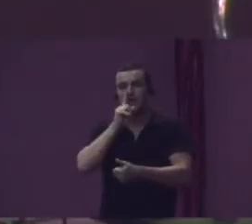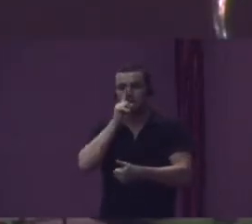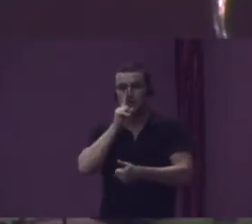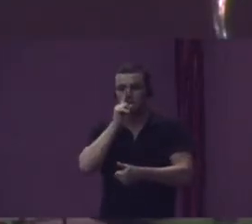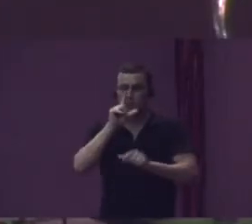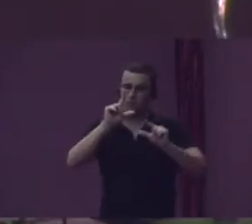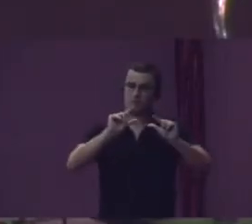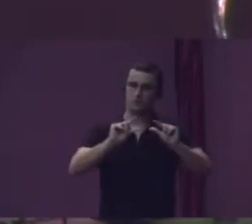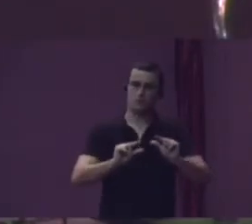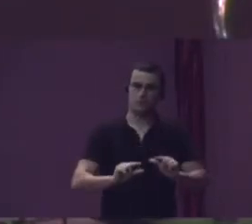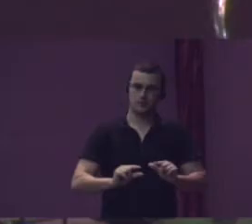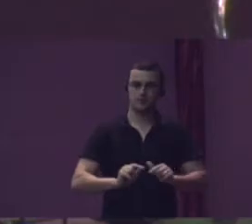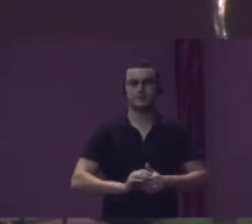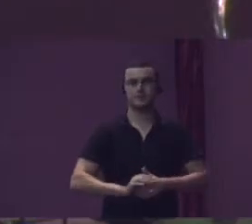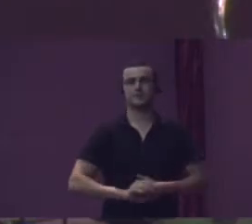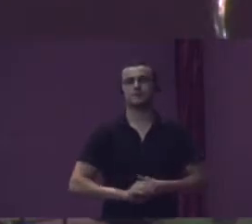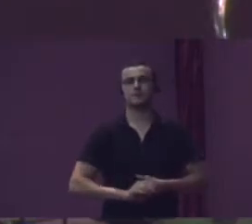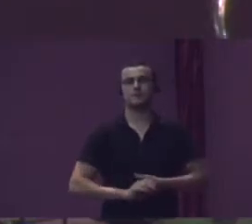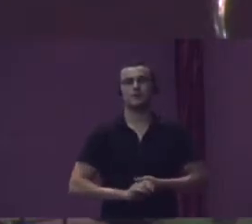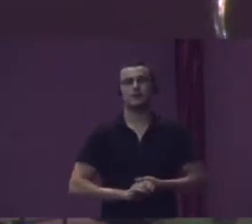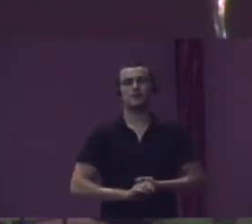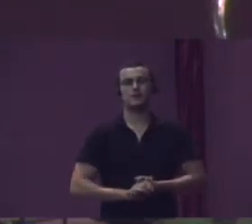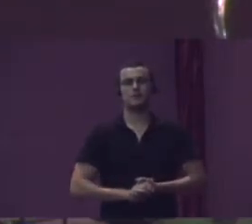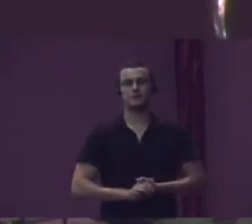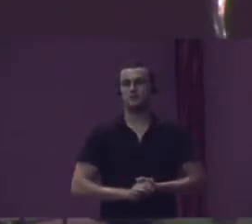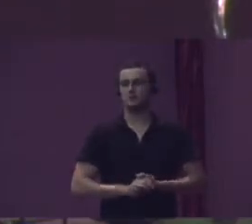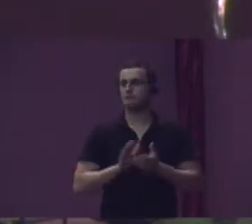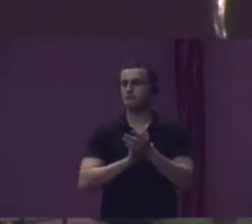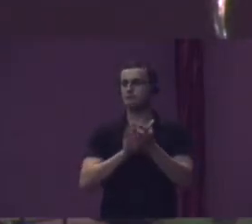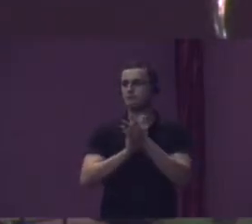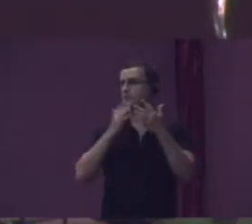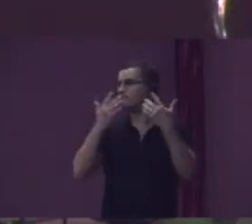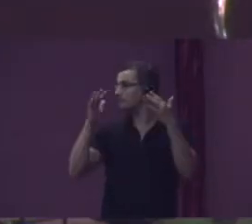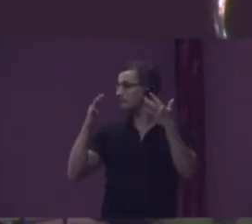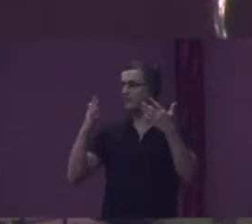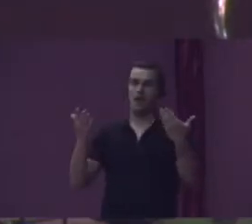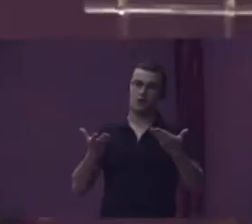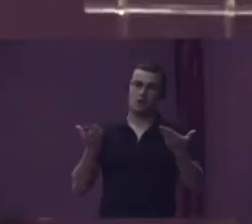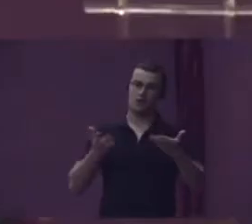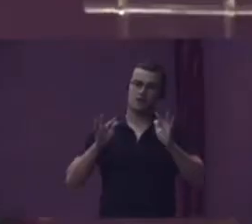those risks. And I'll leave it there. Thank you. Are